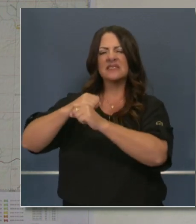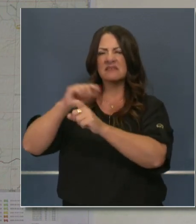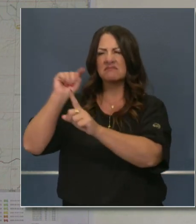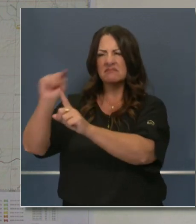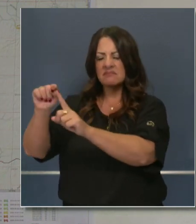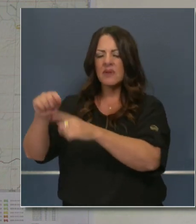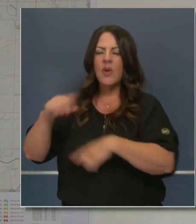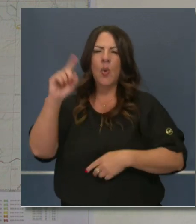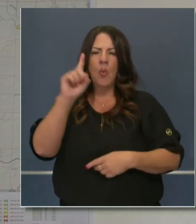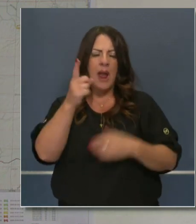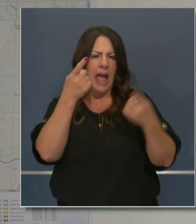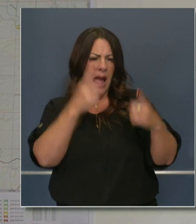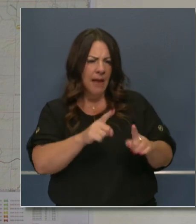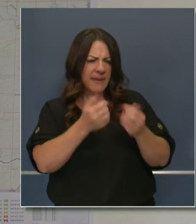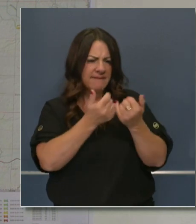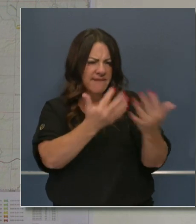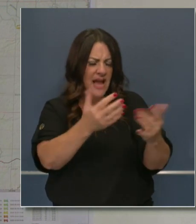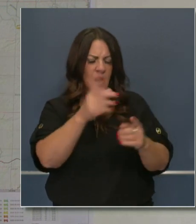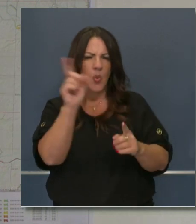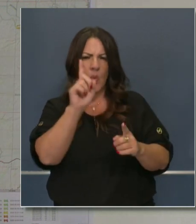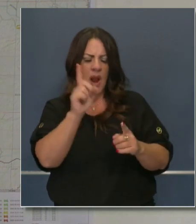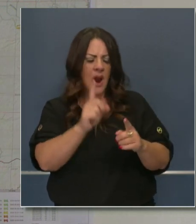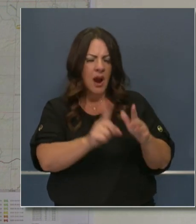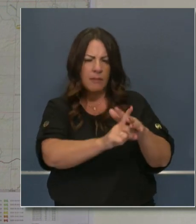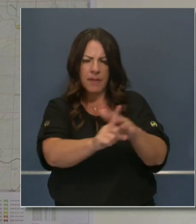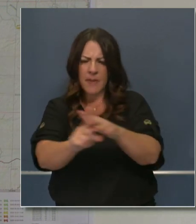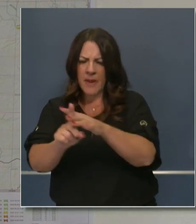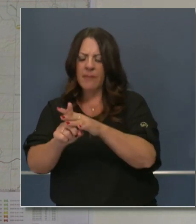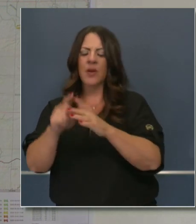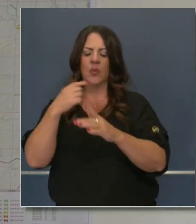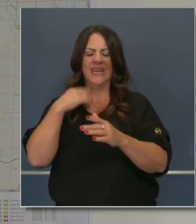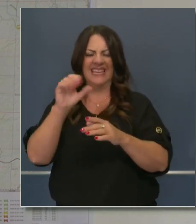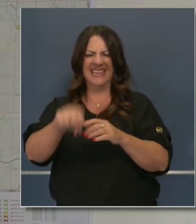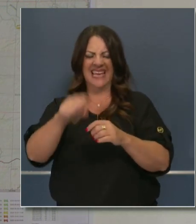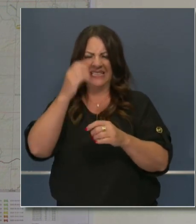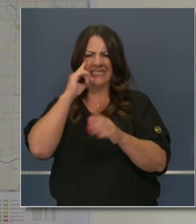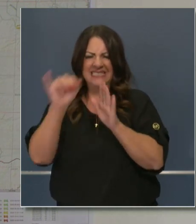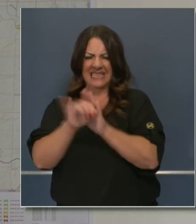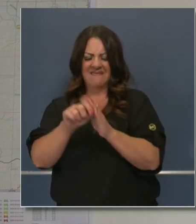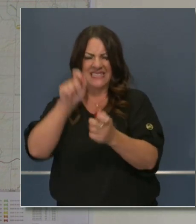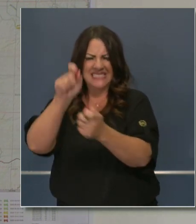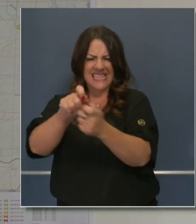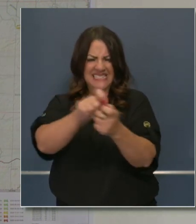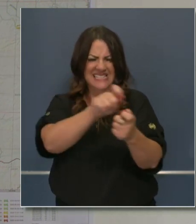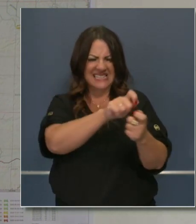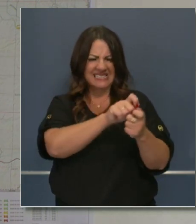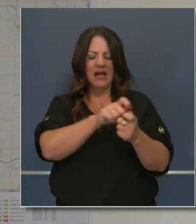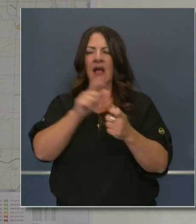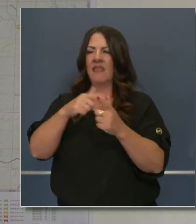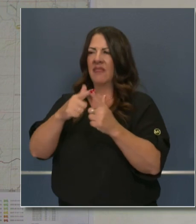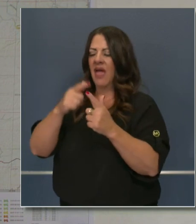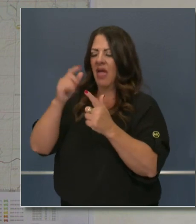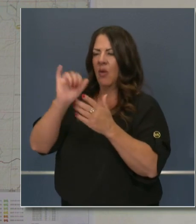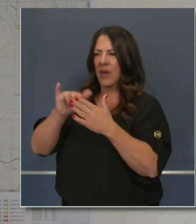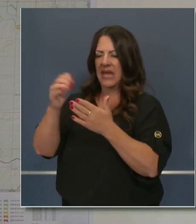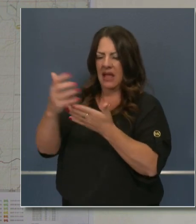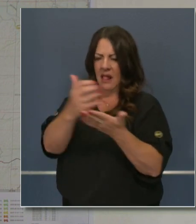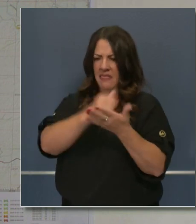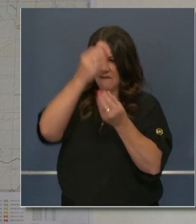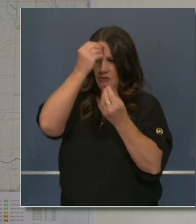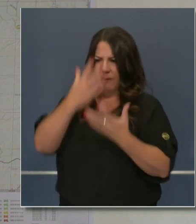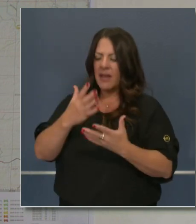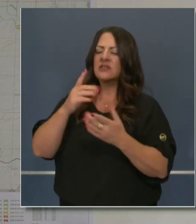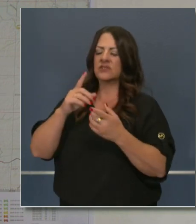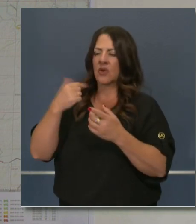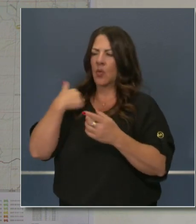fire wasn't, so that we can assist the state fire marshal and the county officials in counting the damaged structures as soon as possible, so that